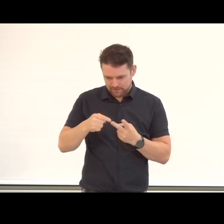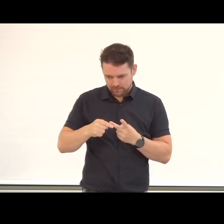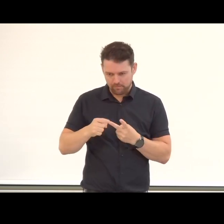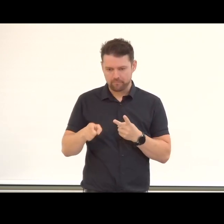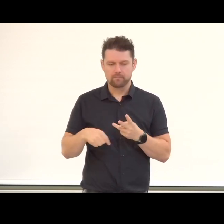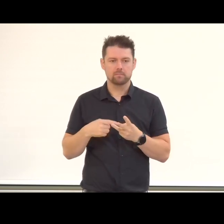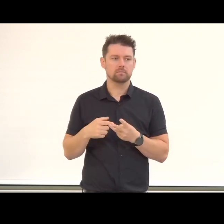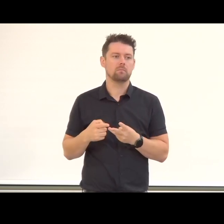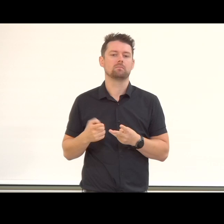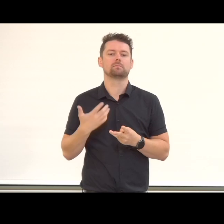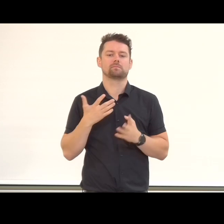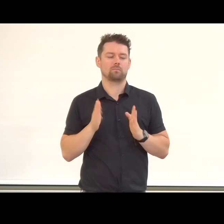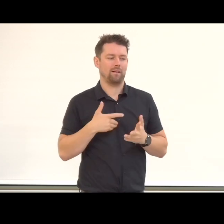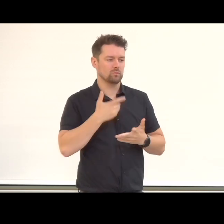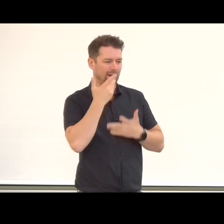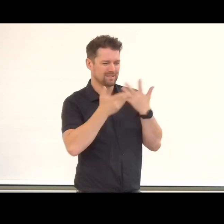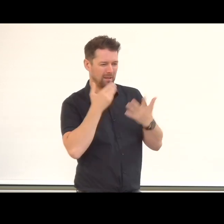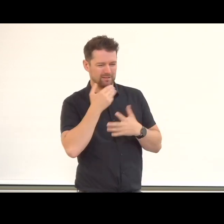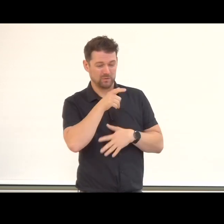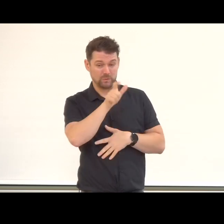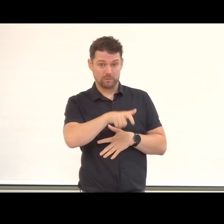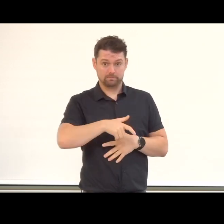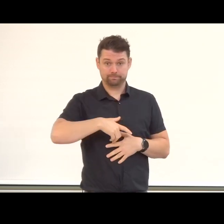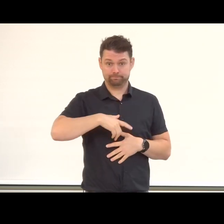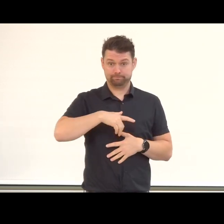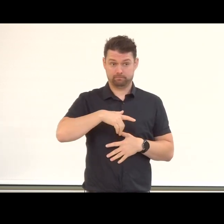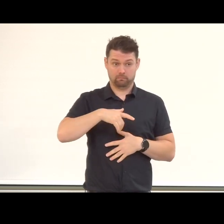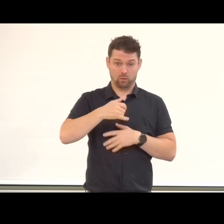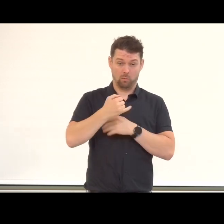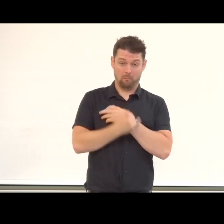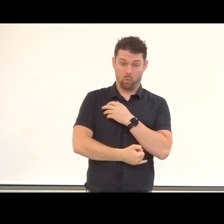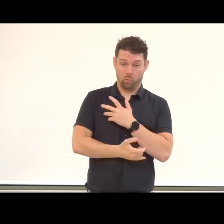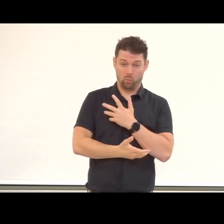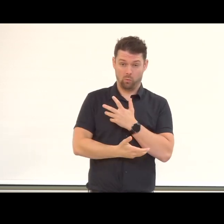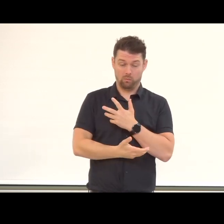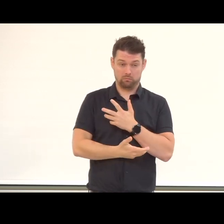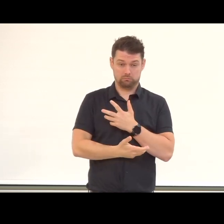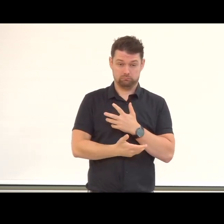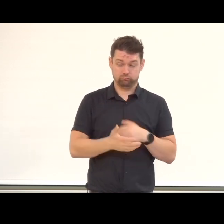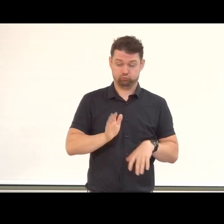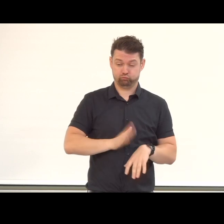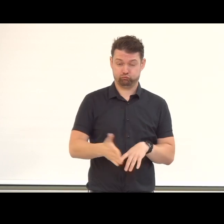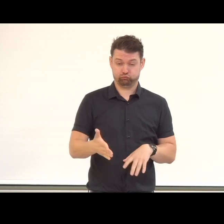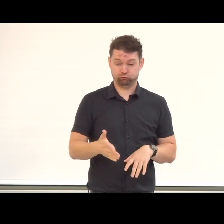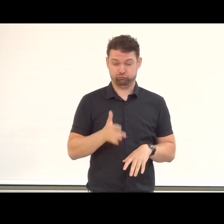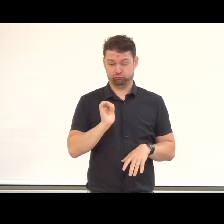And you need to explain it to sometimes to a very bored customs official that doesn't really care about what you're